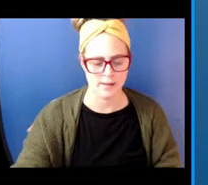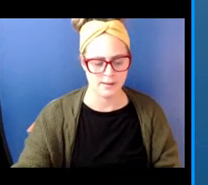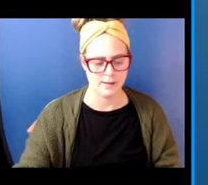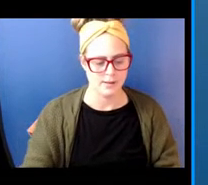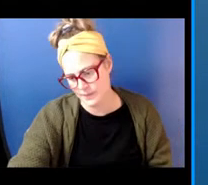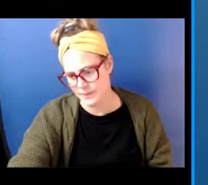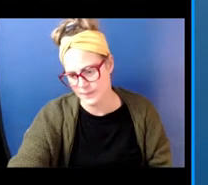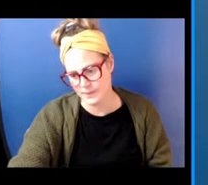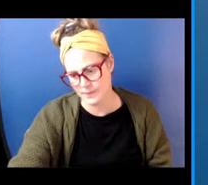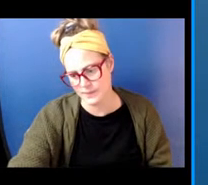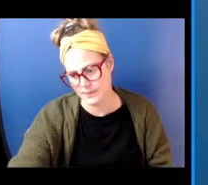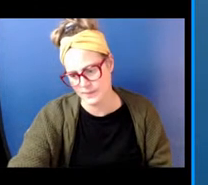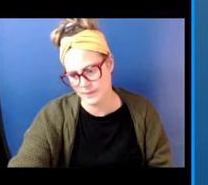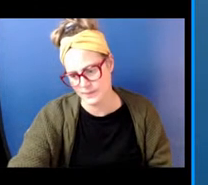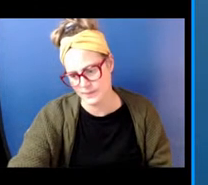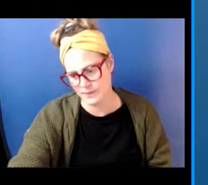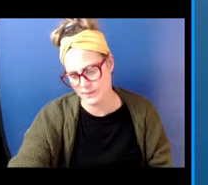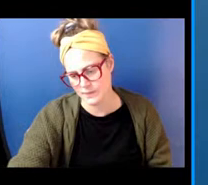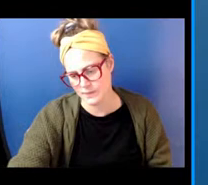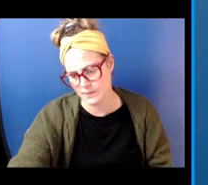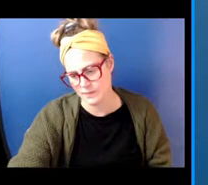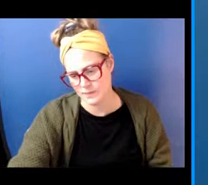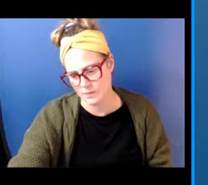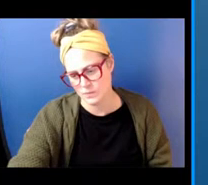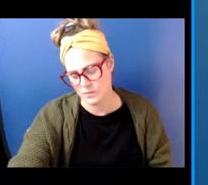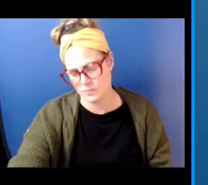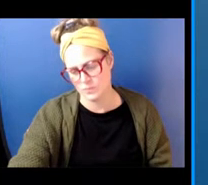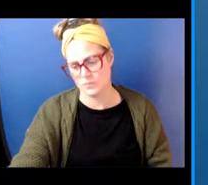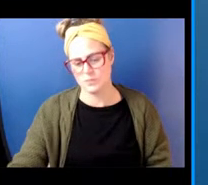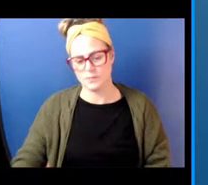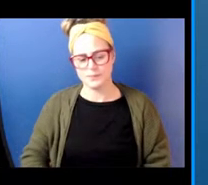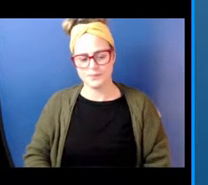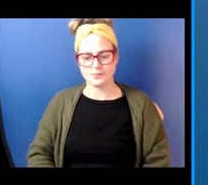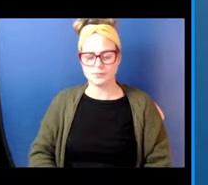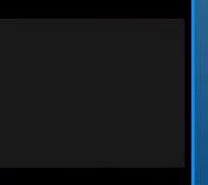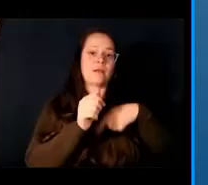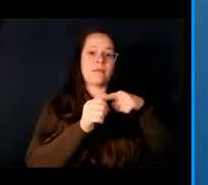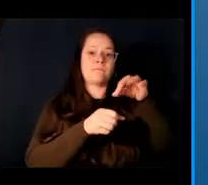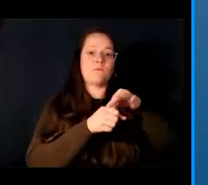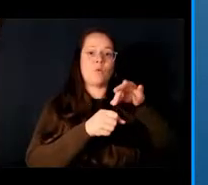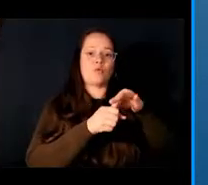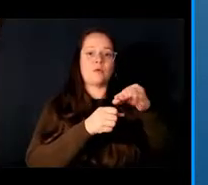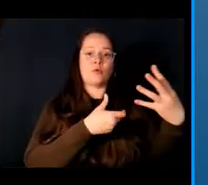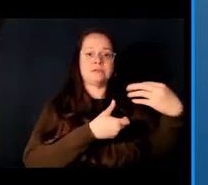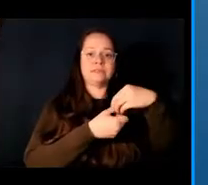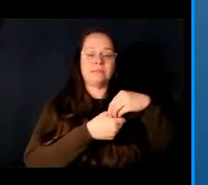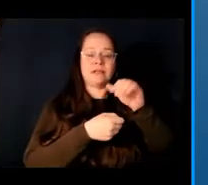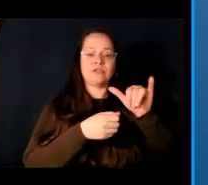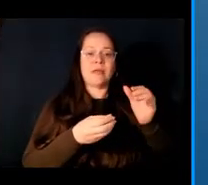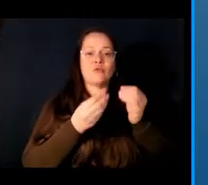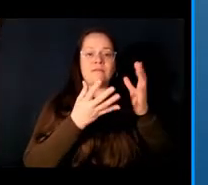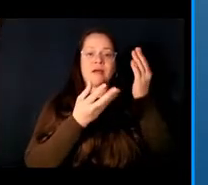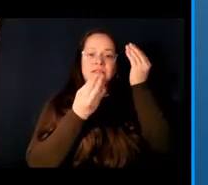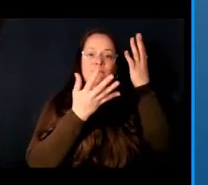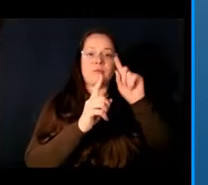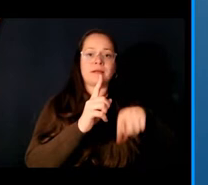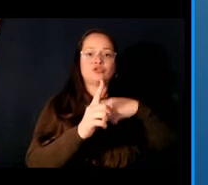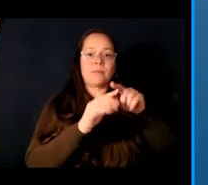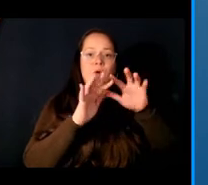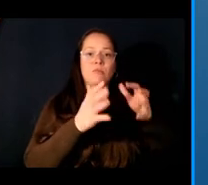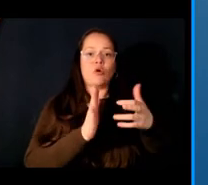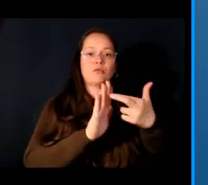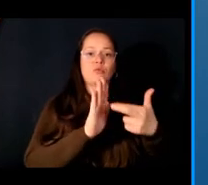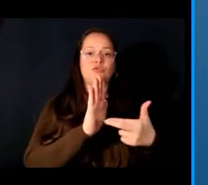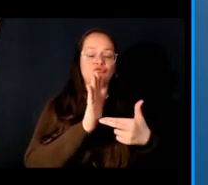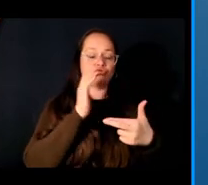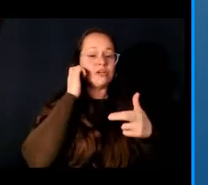overview and determining step we have a section on voter participation that provides information about party registration